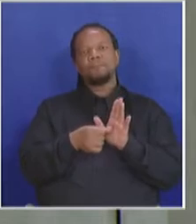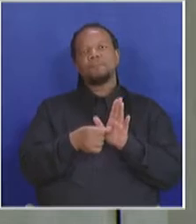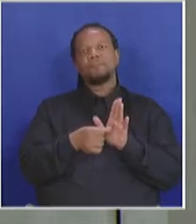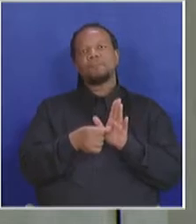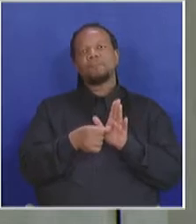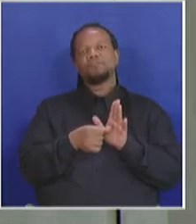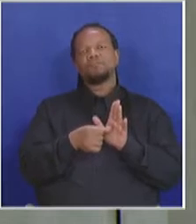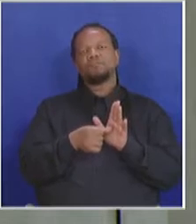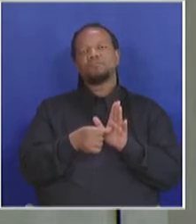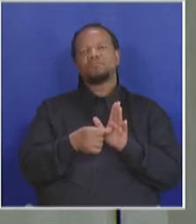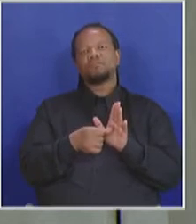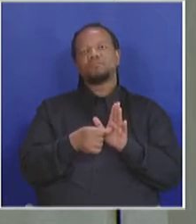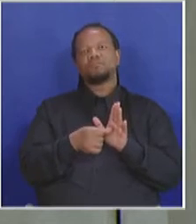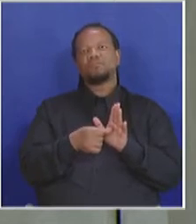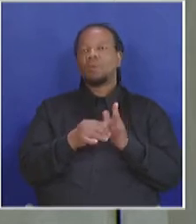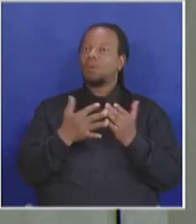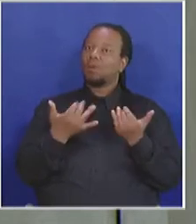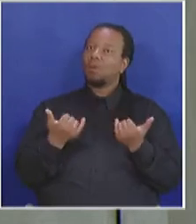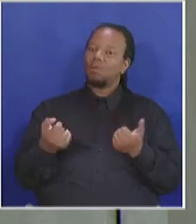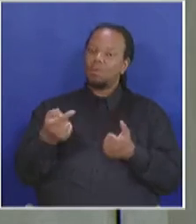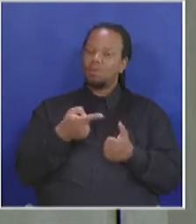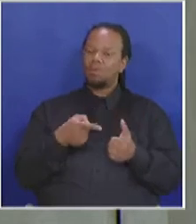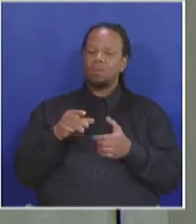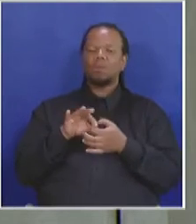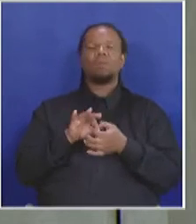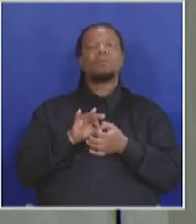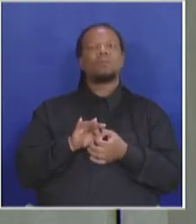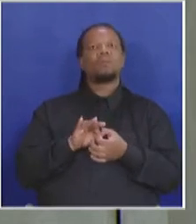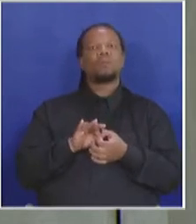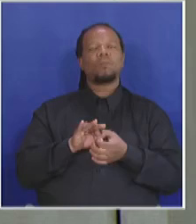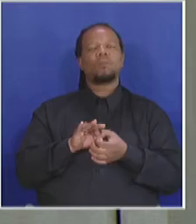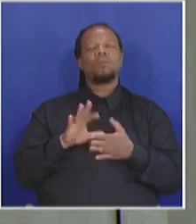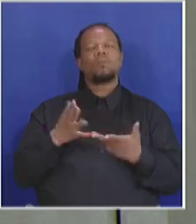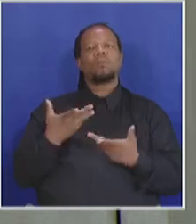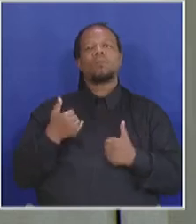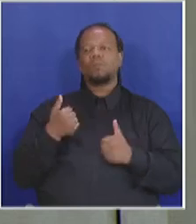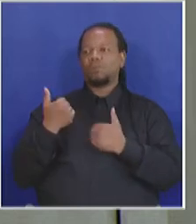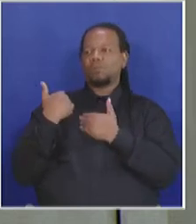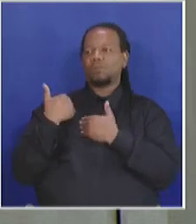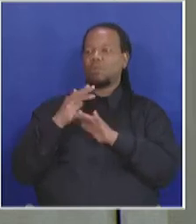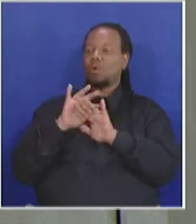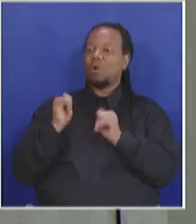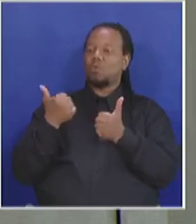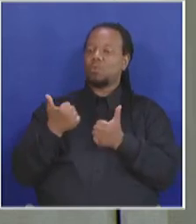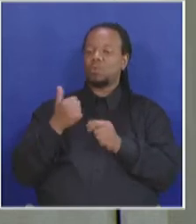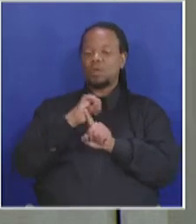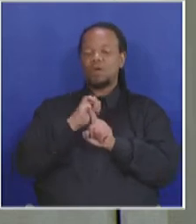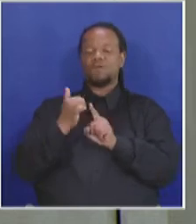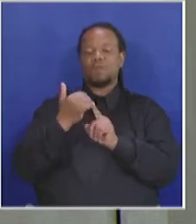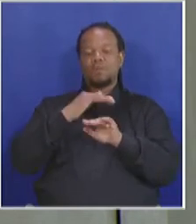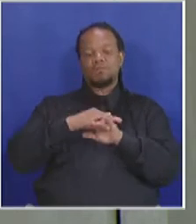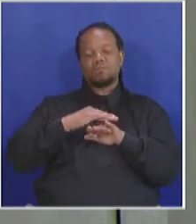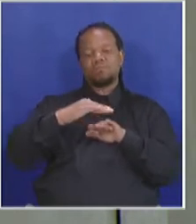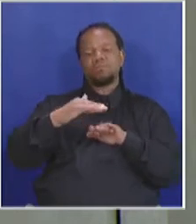is for this reason that we are committed in our responsibility to create a right environment to build a